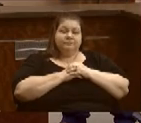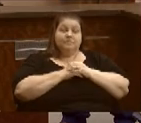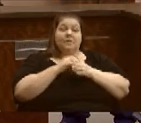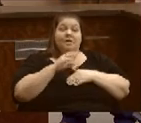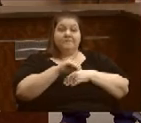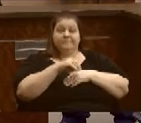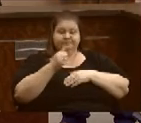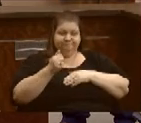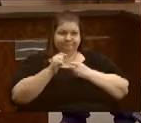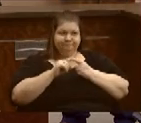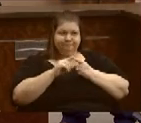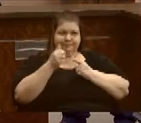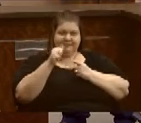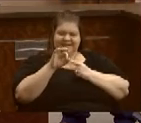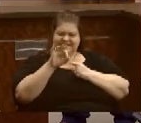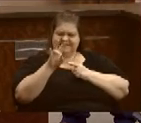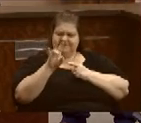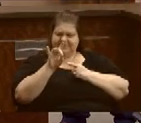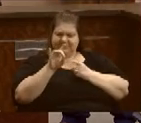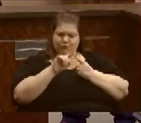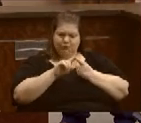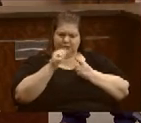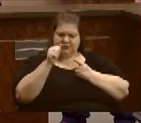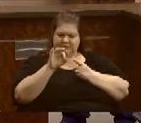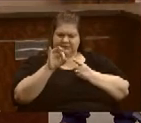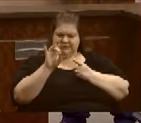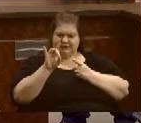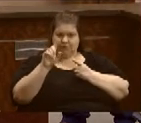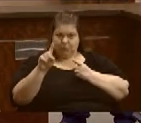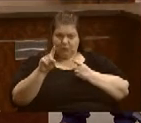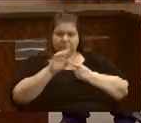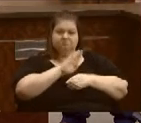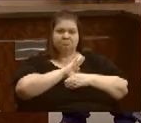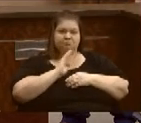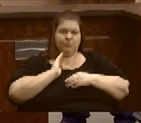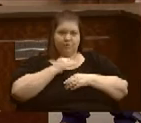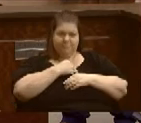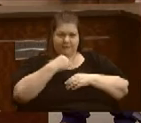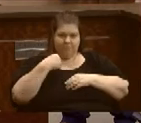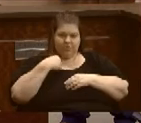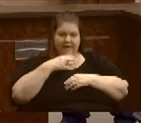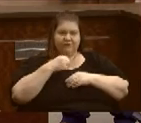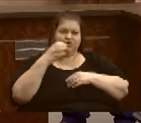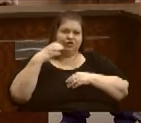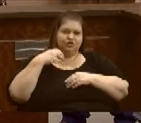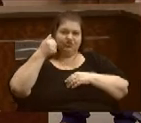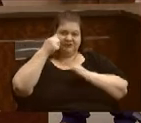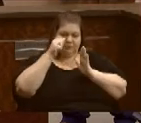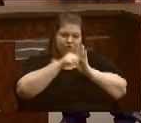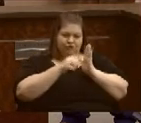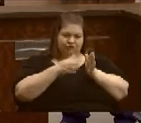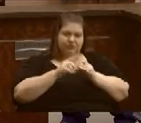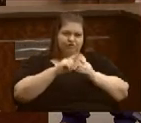from 78 to 81, you were a board member of the Laurel Hospital and was chief surgeon until you retired in